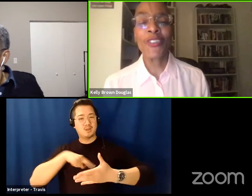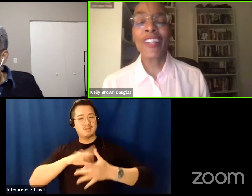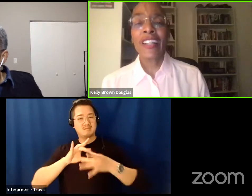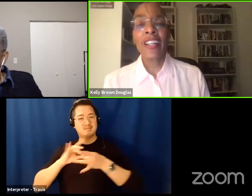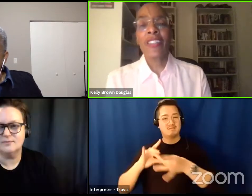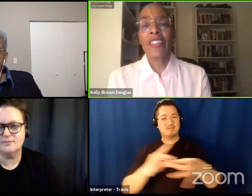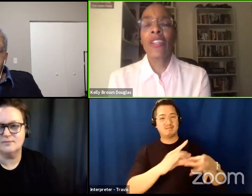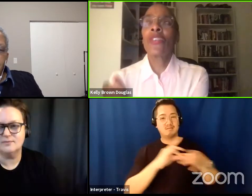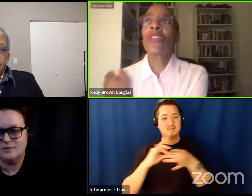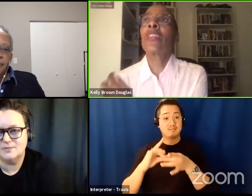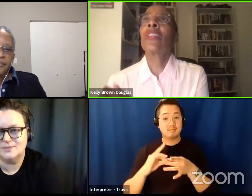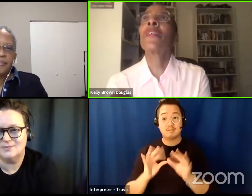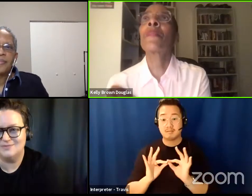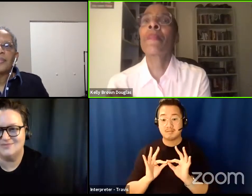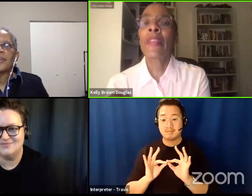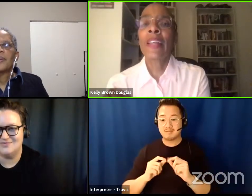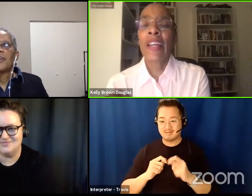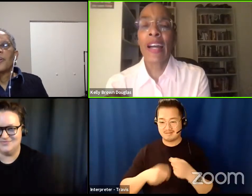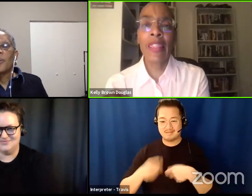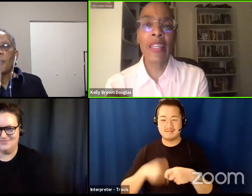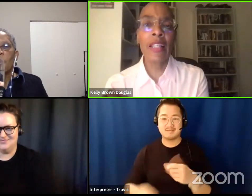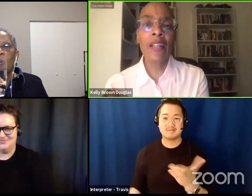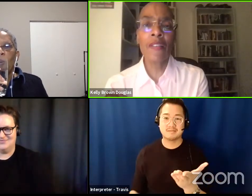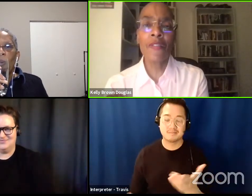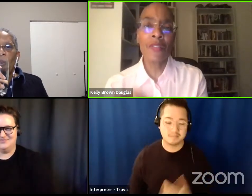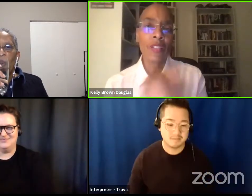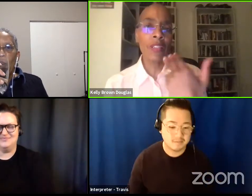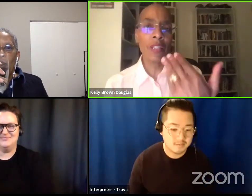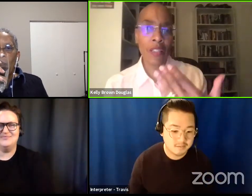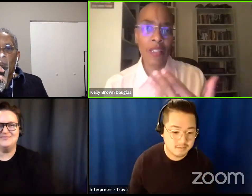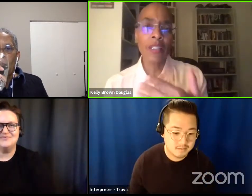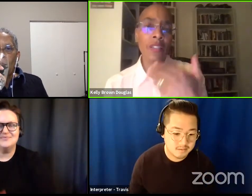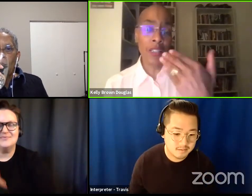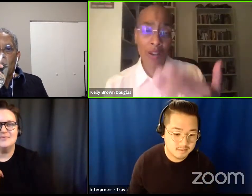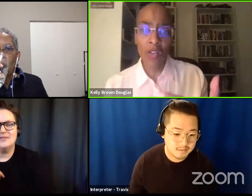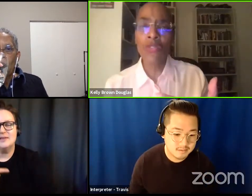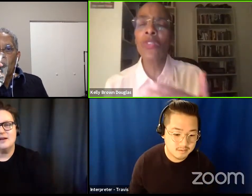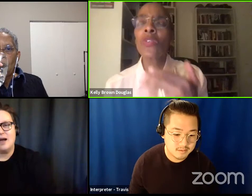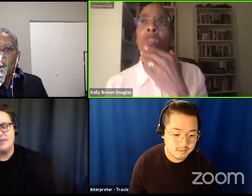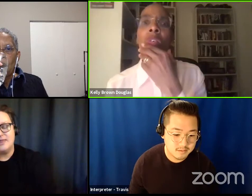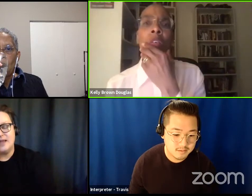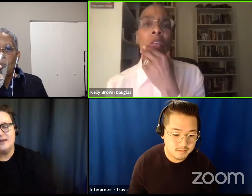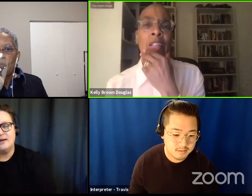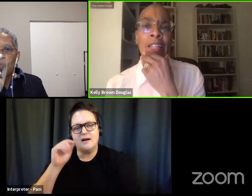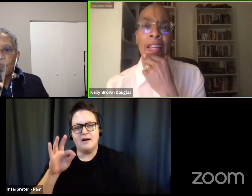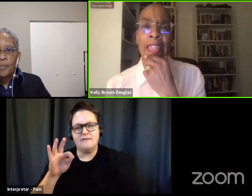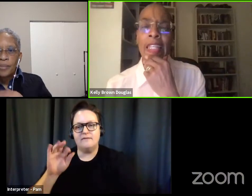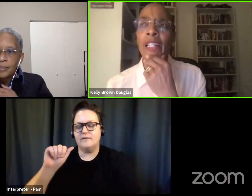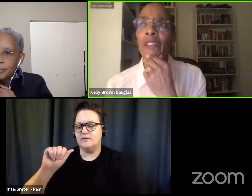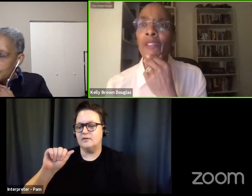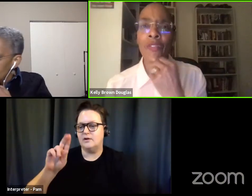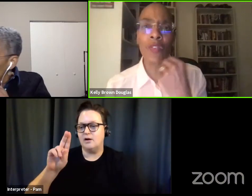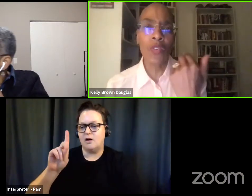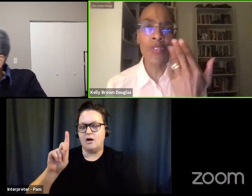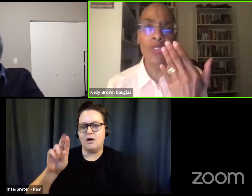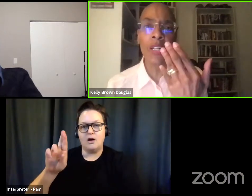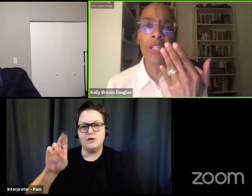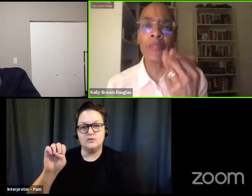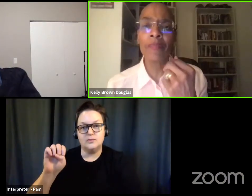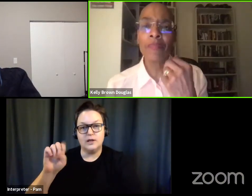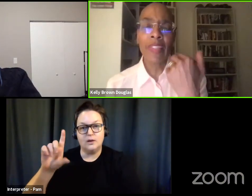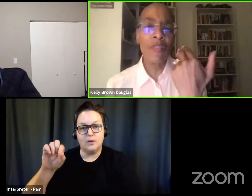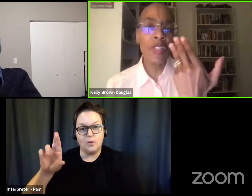So, you know, I think of Audre Lorde, and I think of